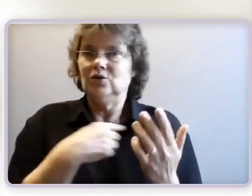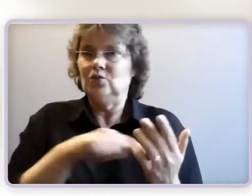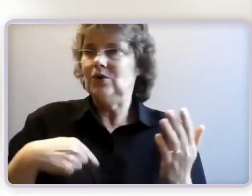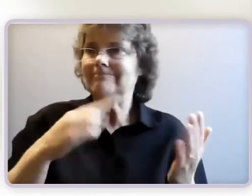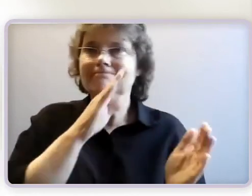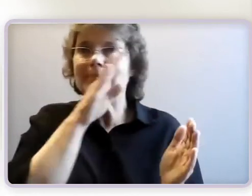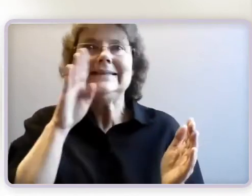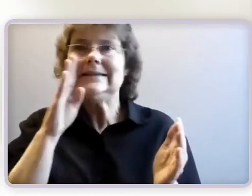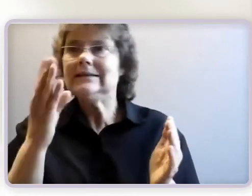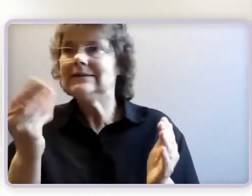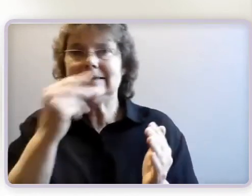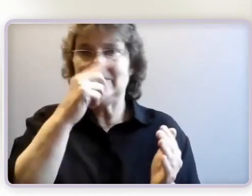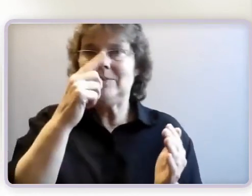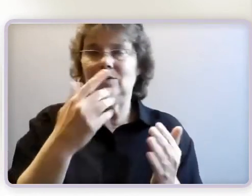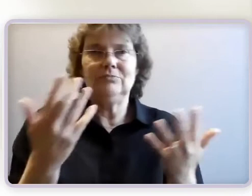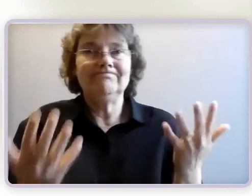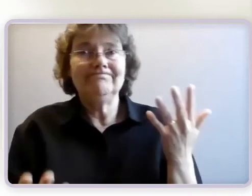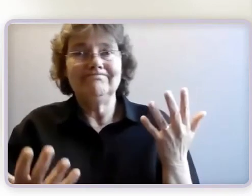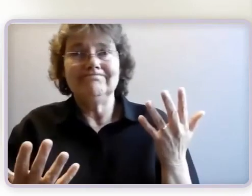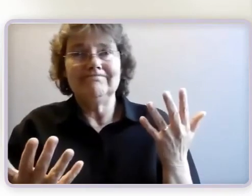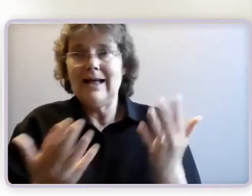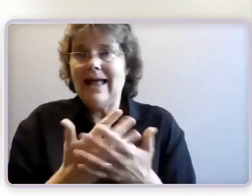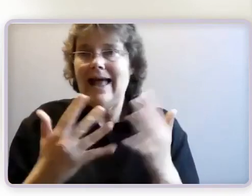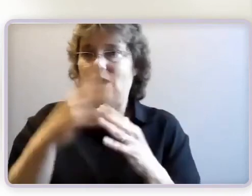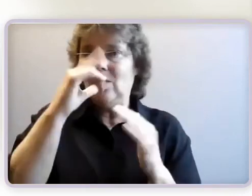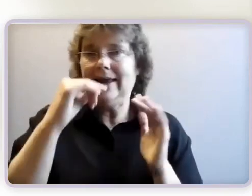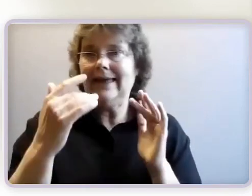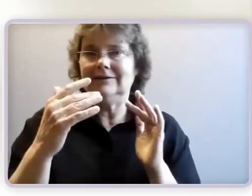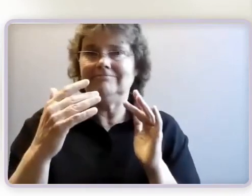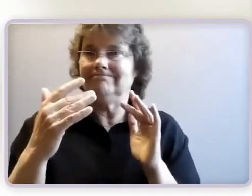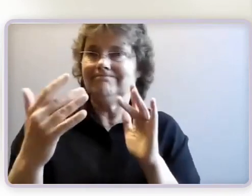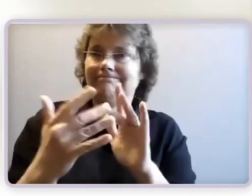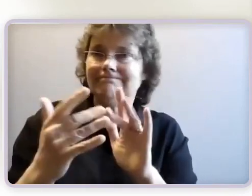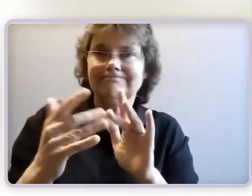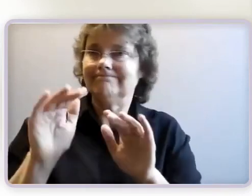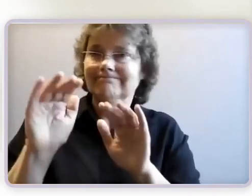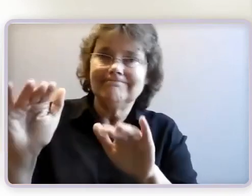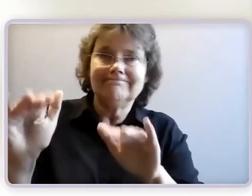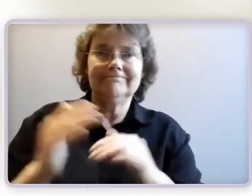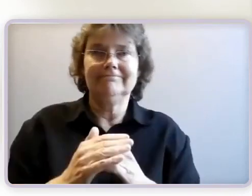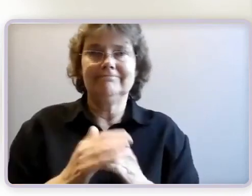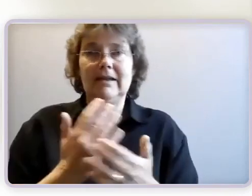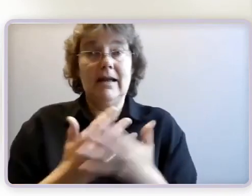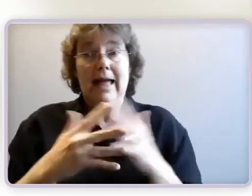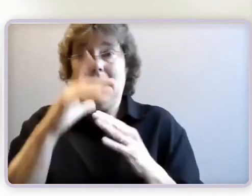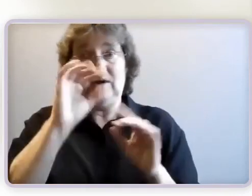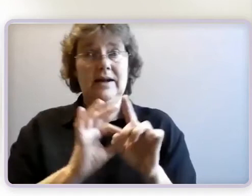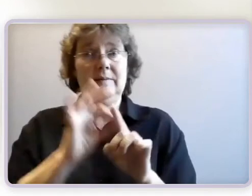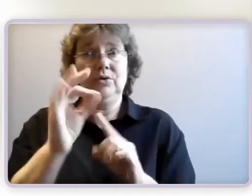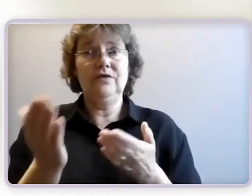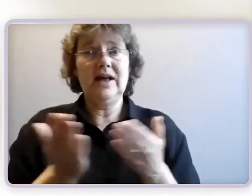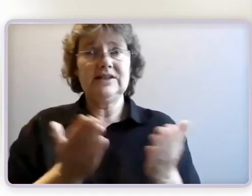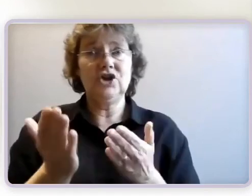people, and how we can improve our service to build trust and